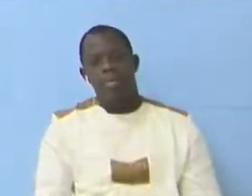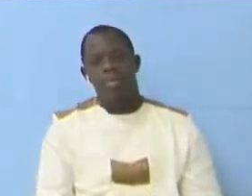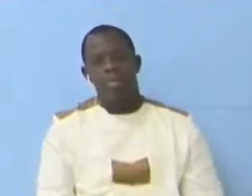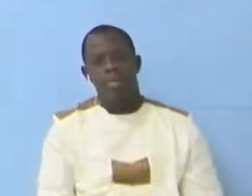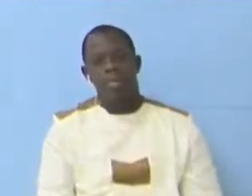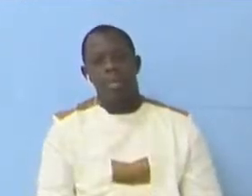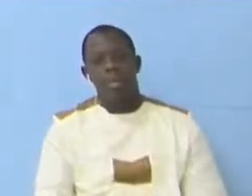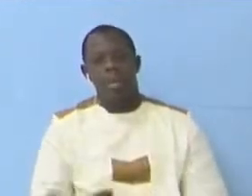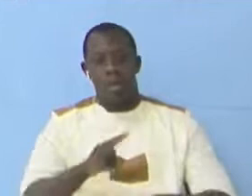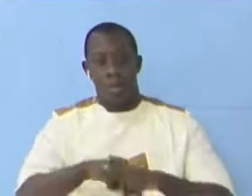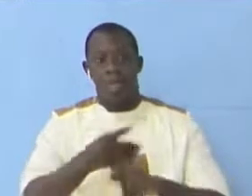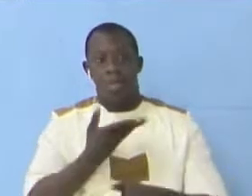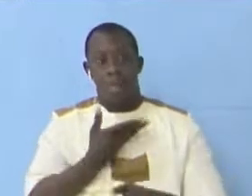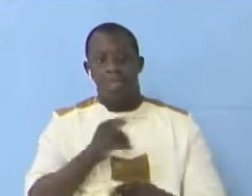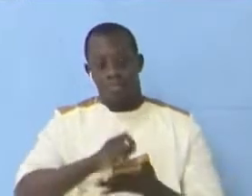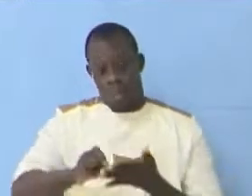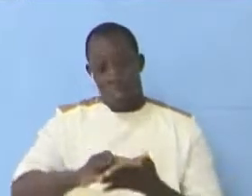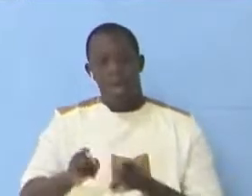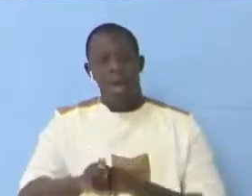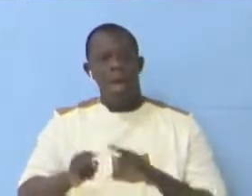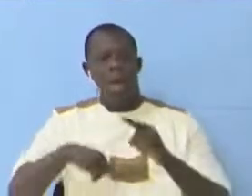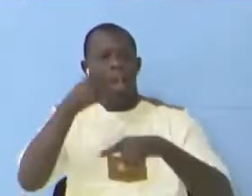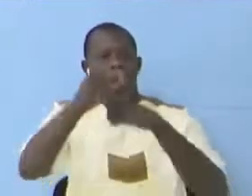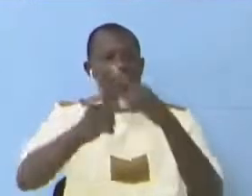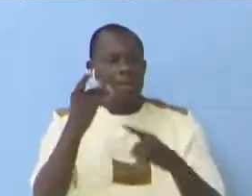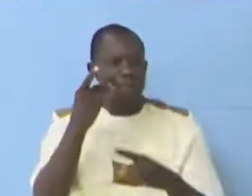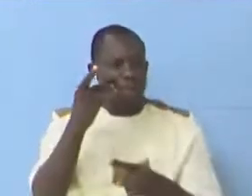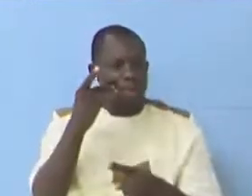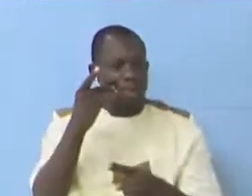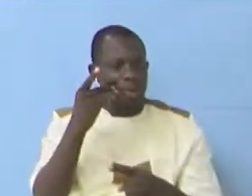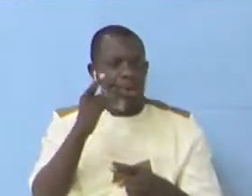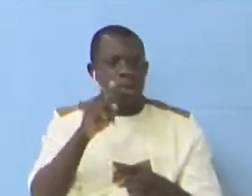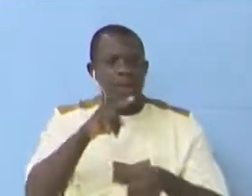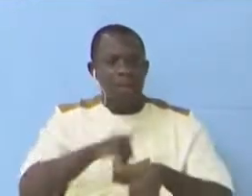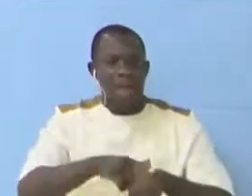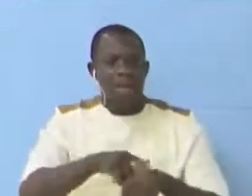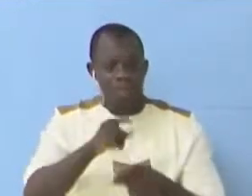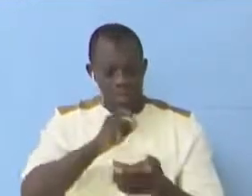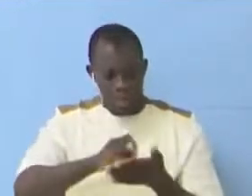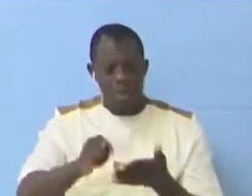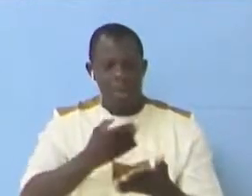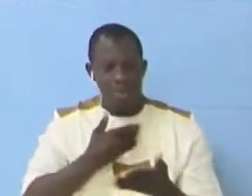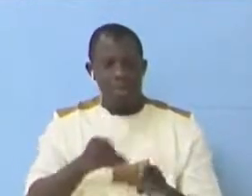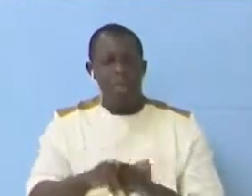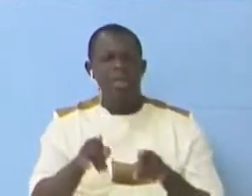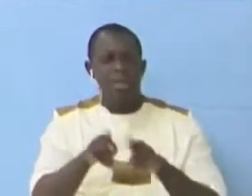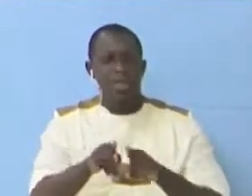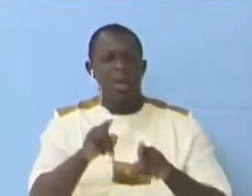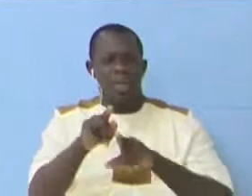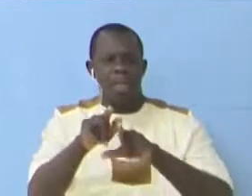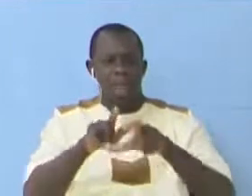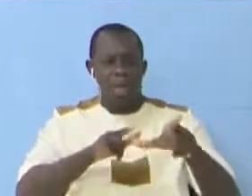There's a time that is written just after the date. Waxtu biñ ko binda The same line. Along the same line.